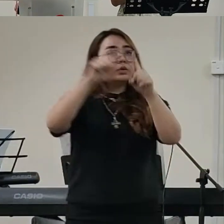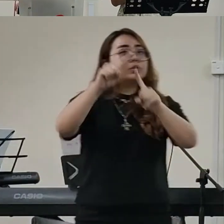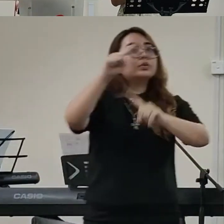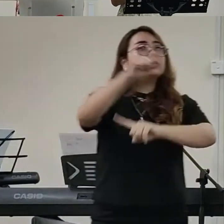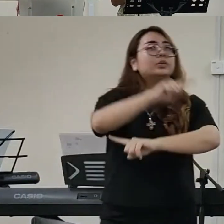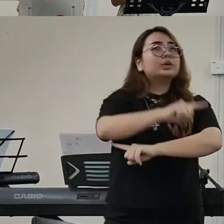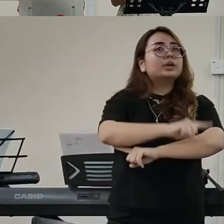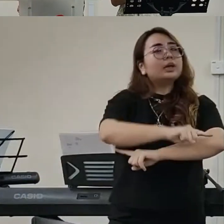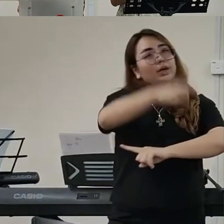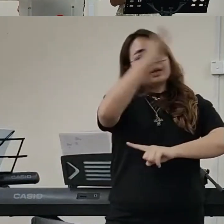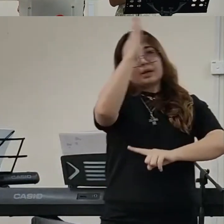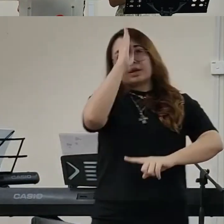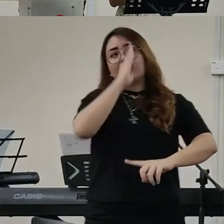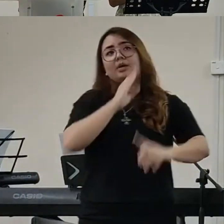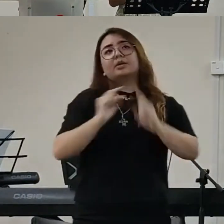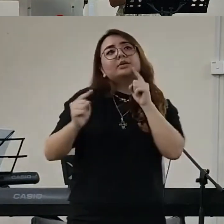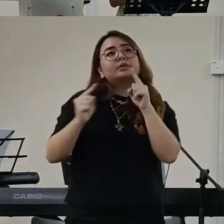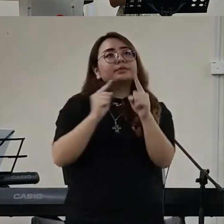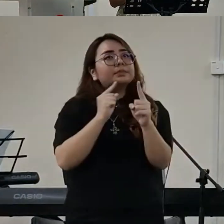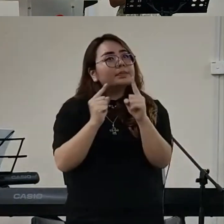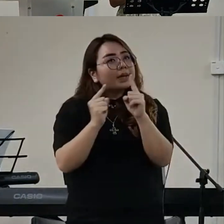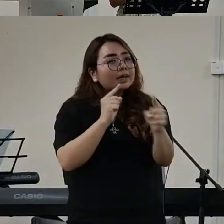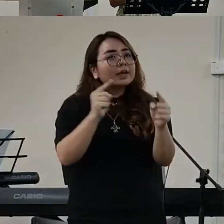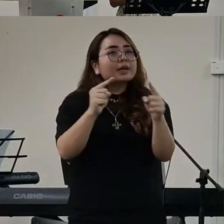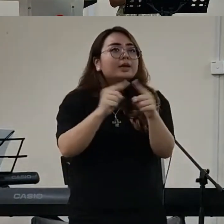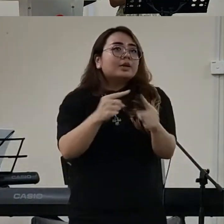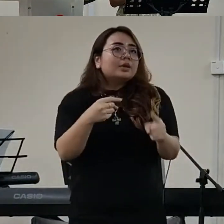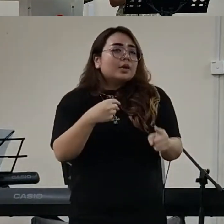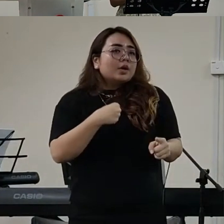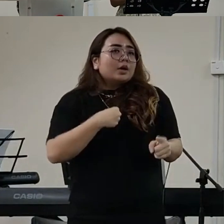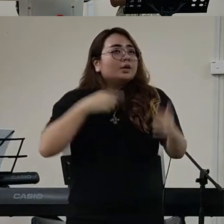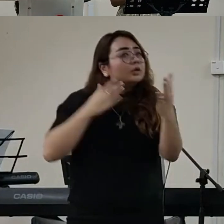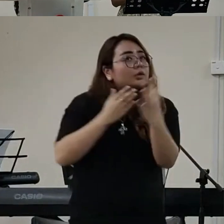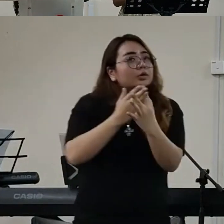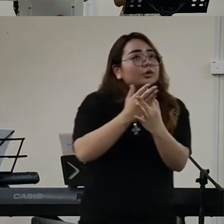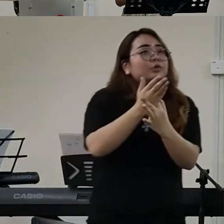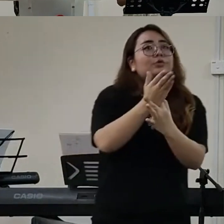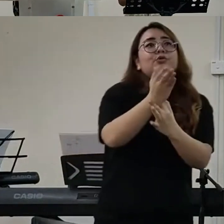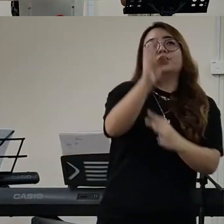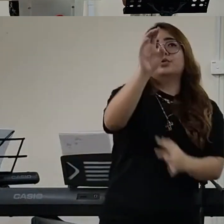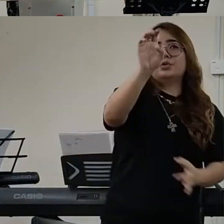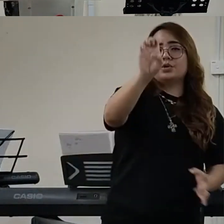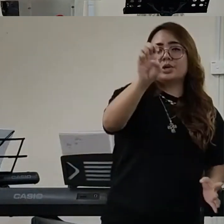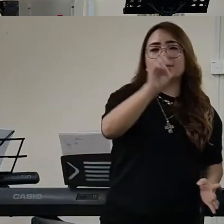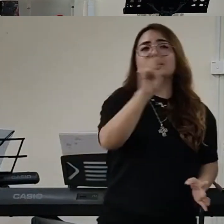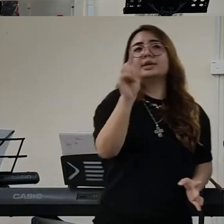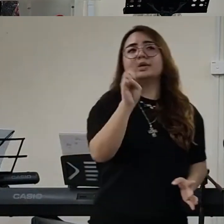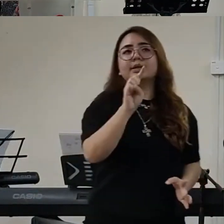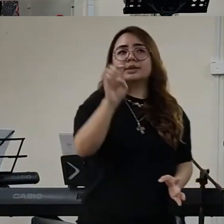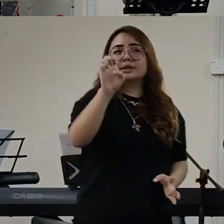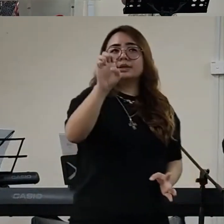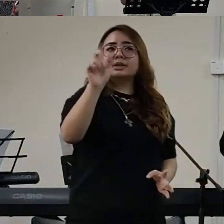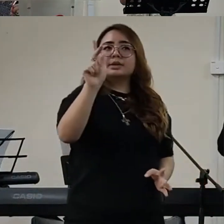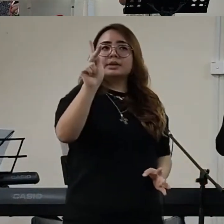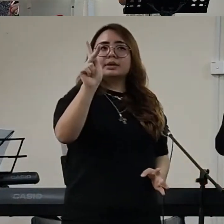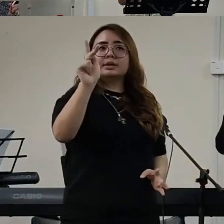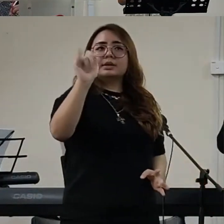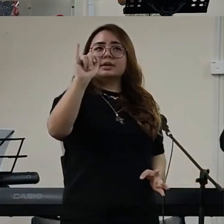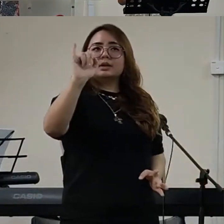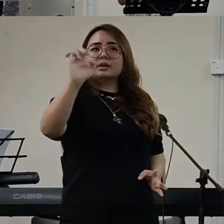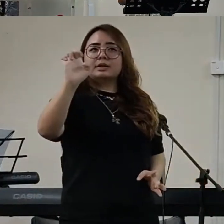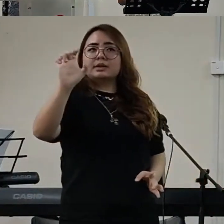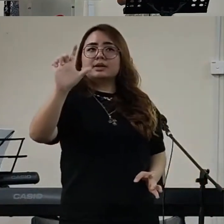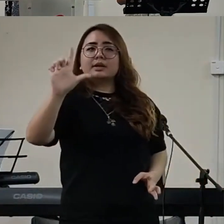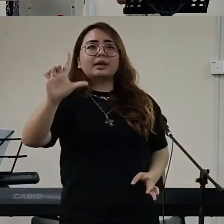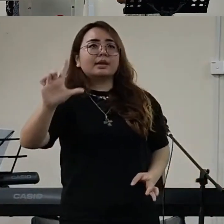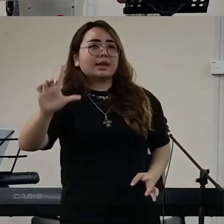through Ezekiel. God, so take this chapter seriously. Not just today, but the whole week, if I were you, please